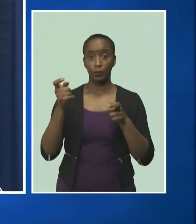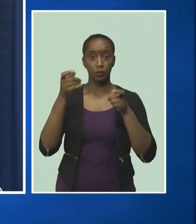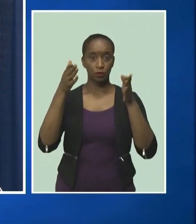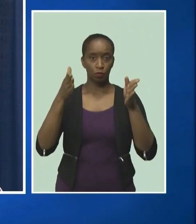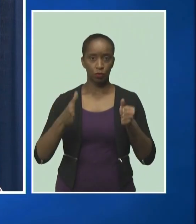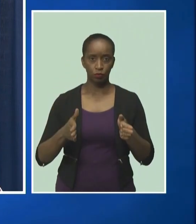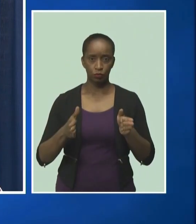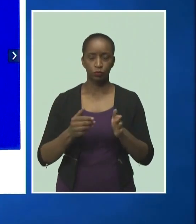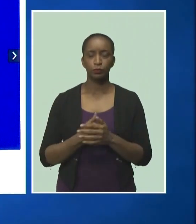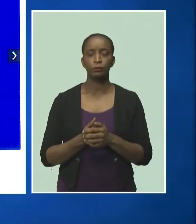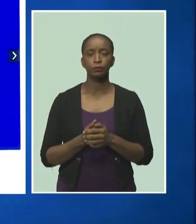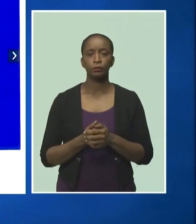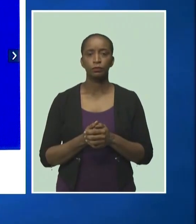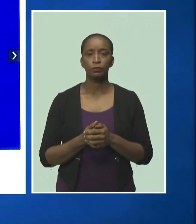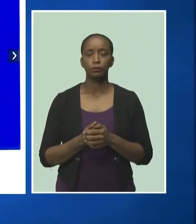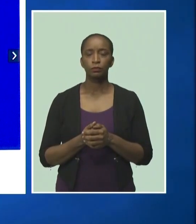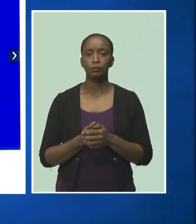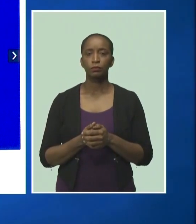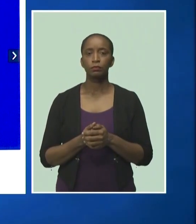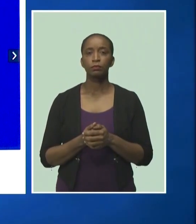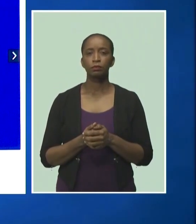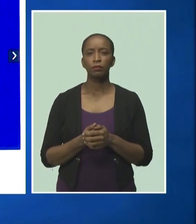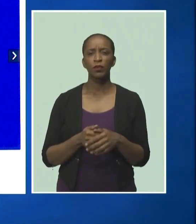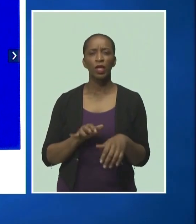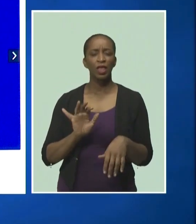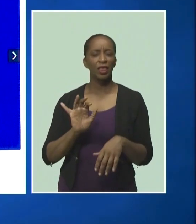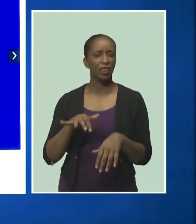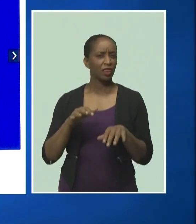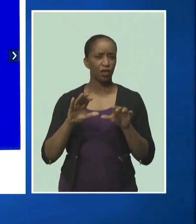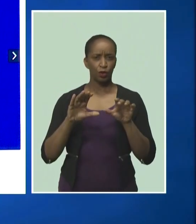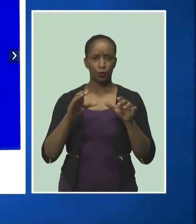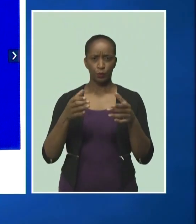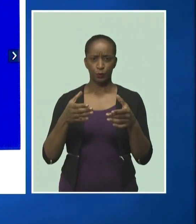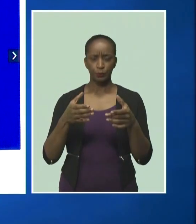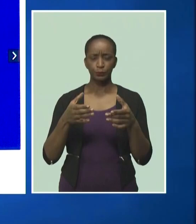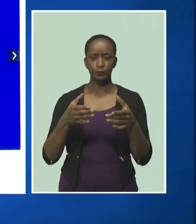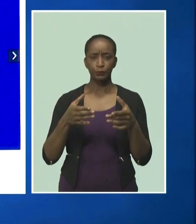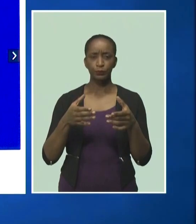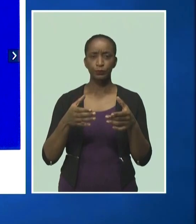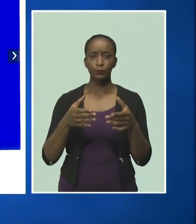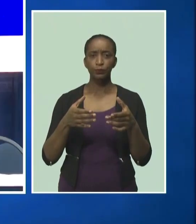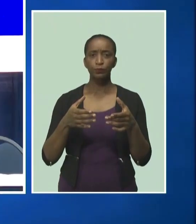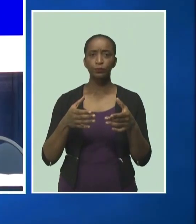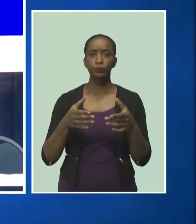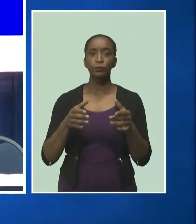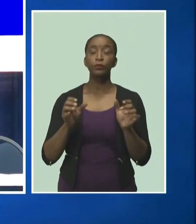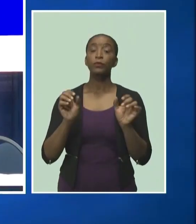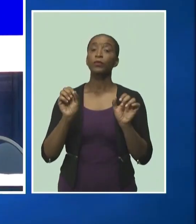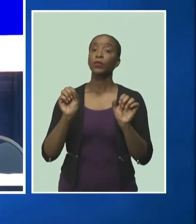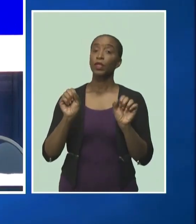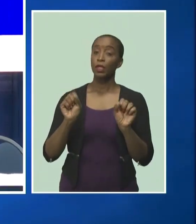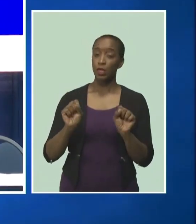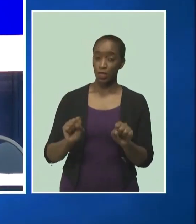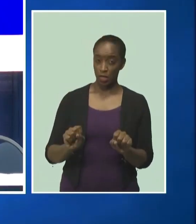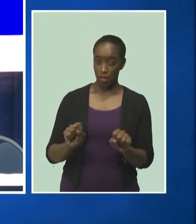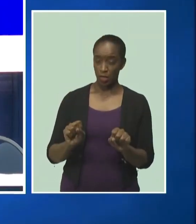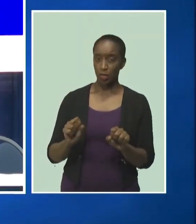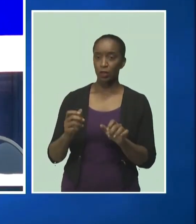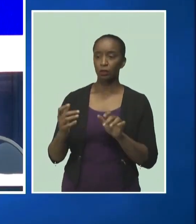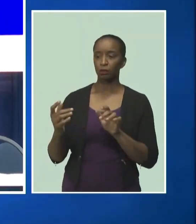board. The Anti-Money Laundering Authority's Compliance Unit also offers on-site and off-site monitoring